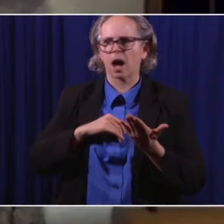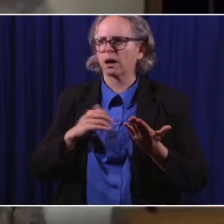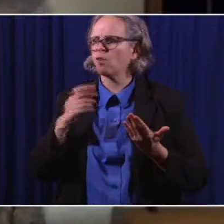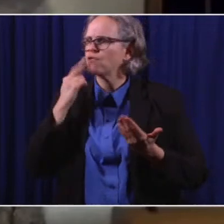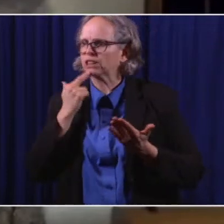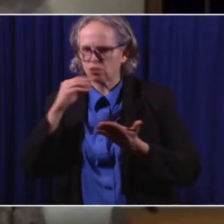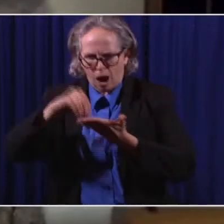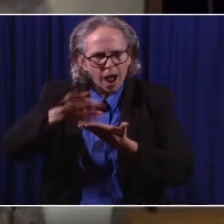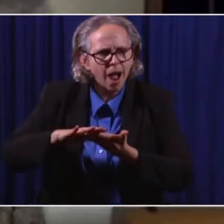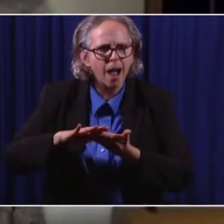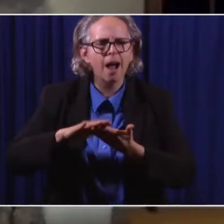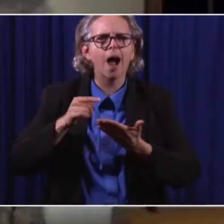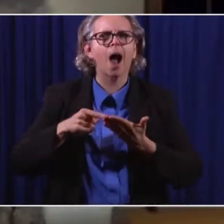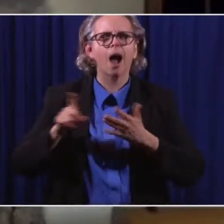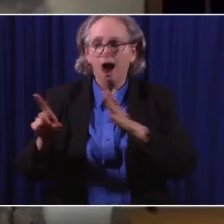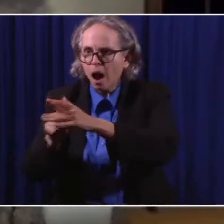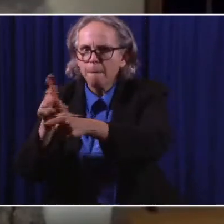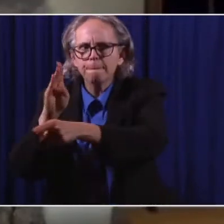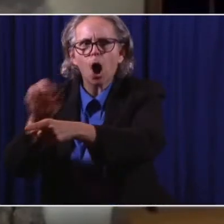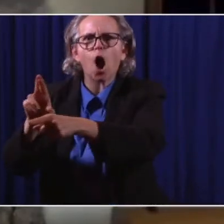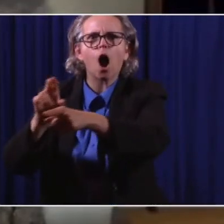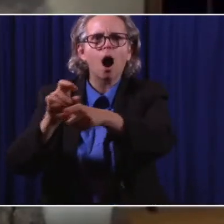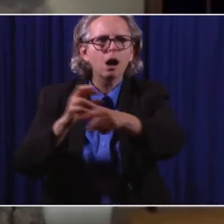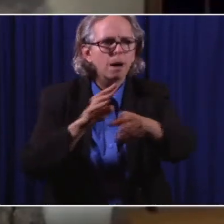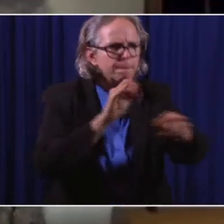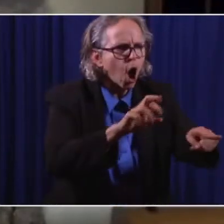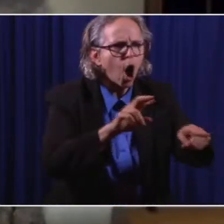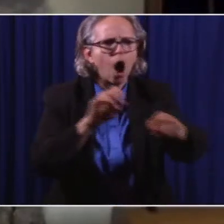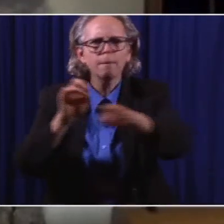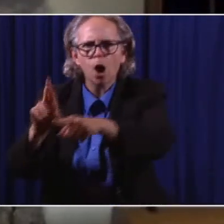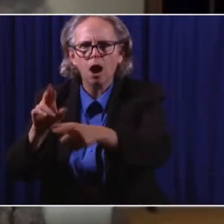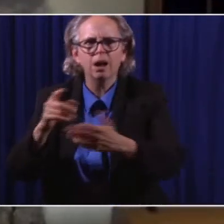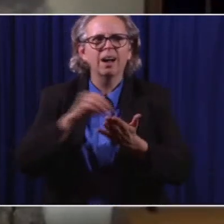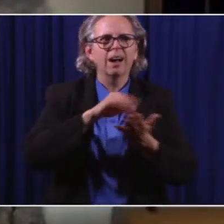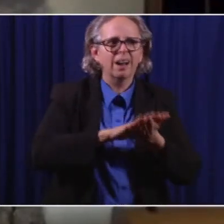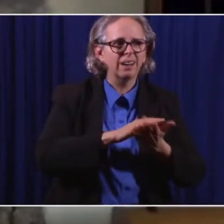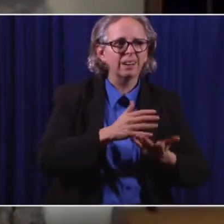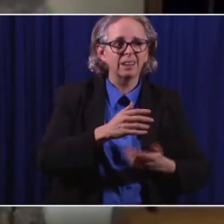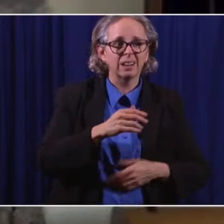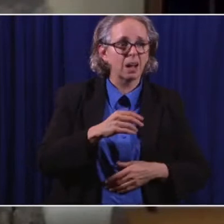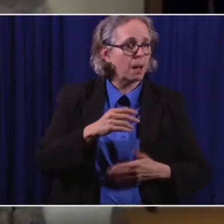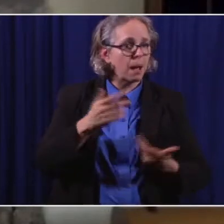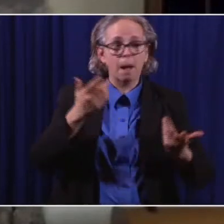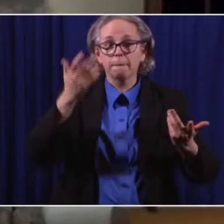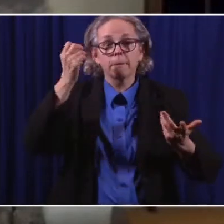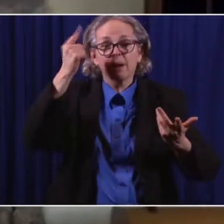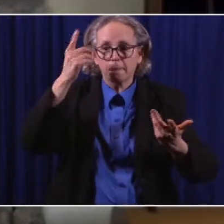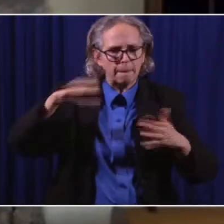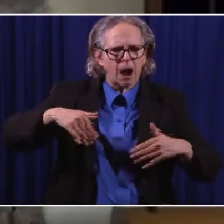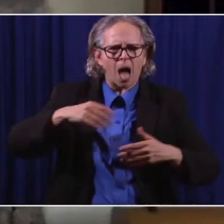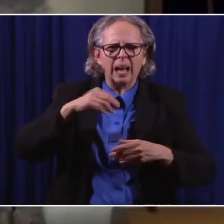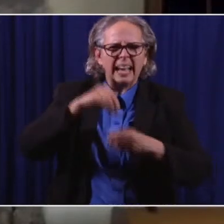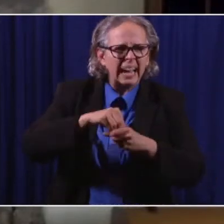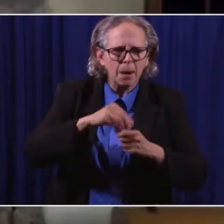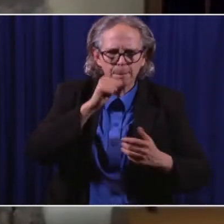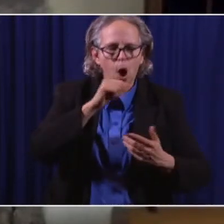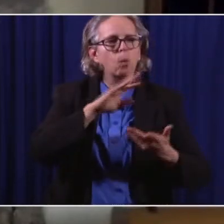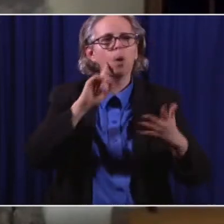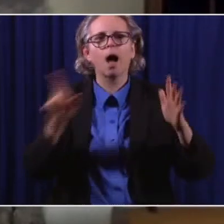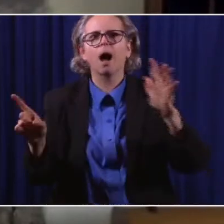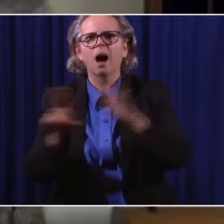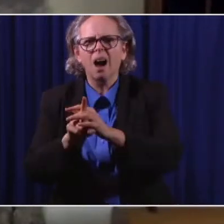written not in a bar or not in a restaurant, that would still show up as a restaurant or show up as a bar.